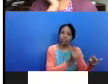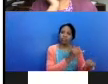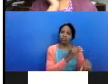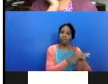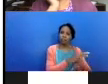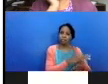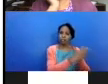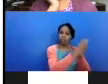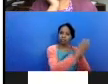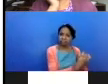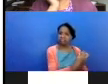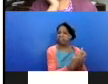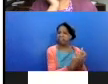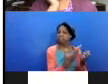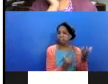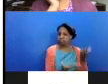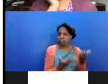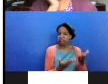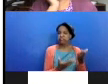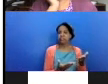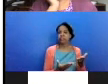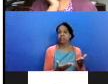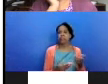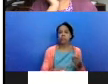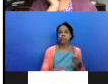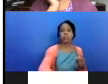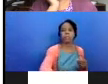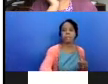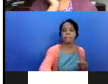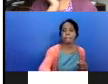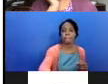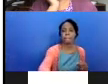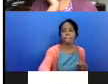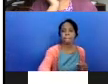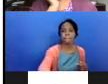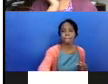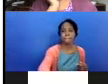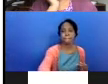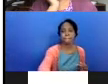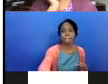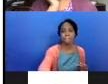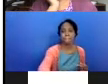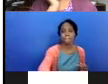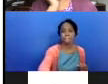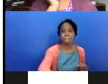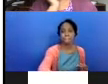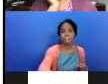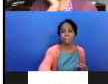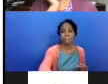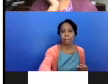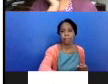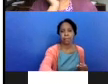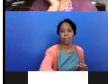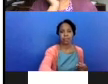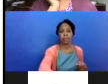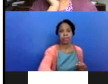group in the phase 2 and so forth, with the possibility of phase 3 afterwards. Or some guys don't need to go in a group. I mean, we